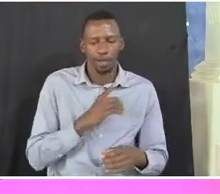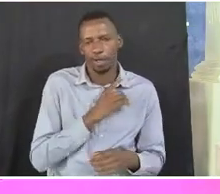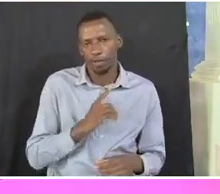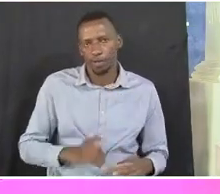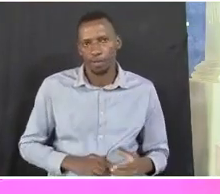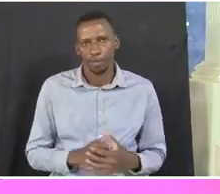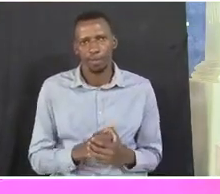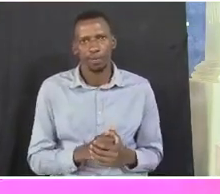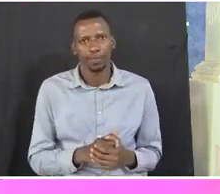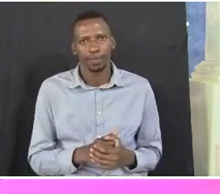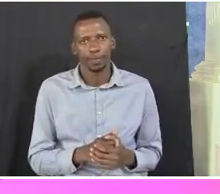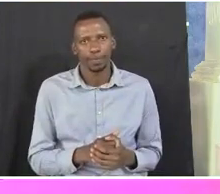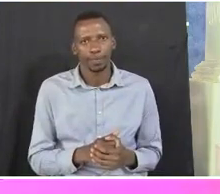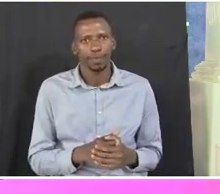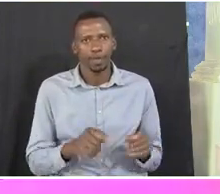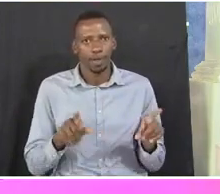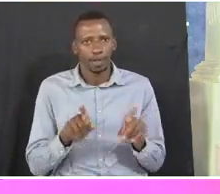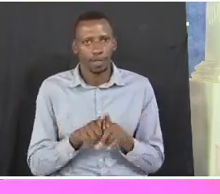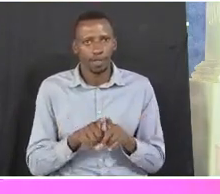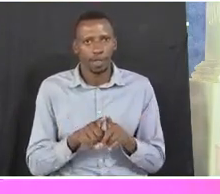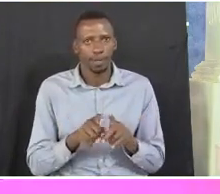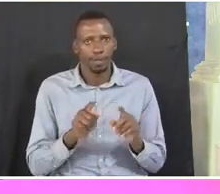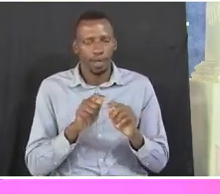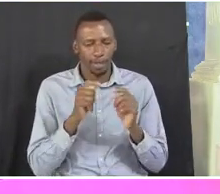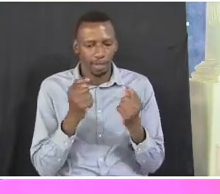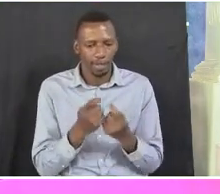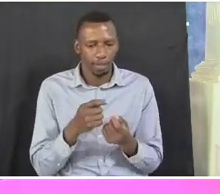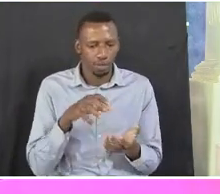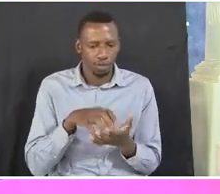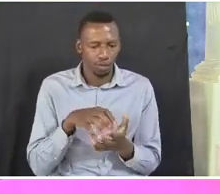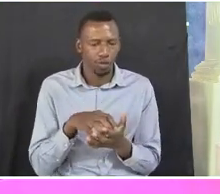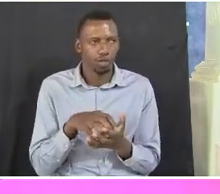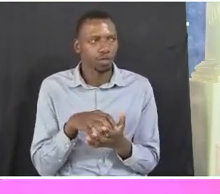David. The same kind of situation, people of God,